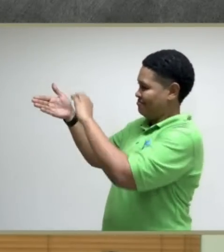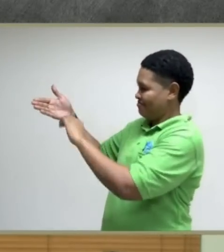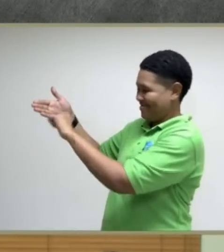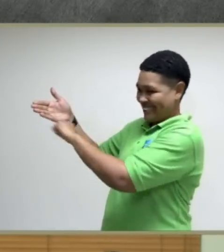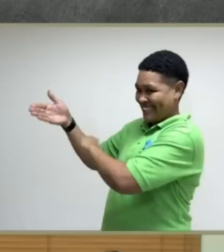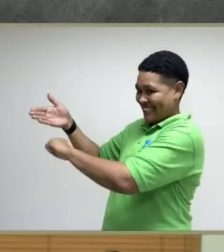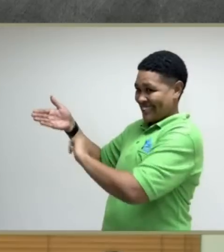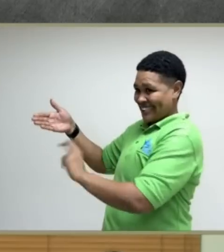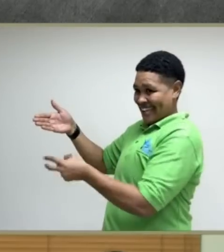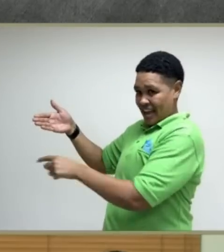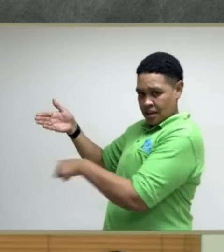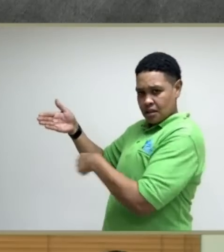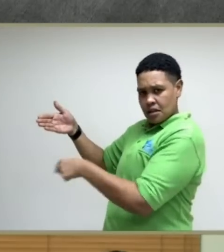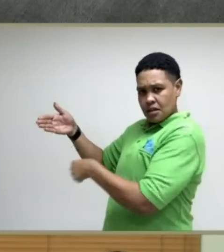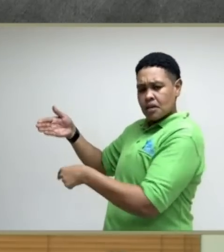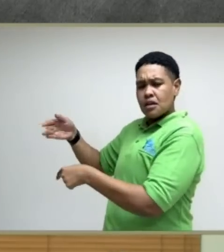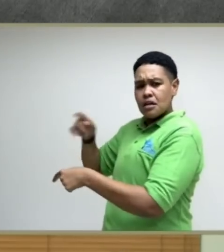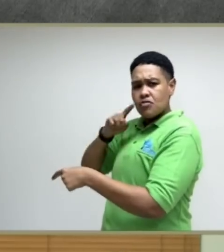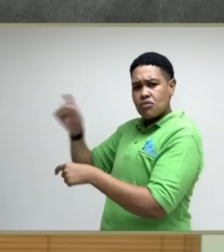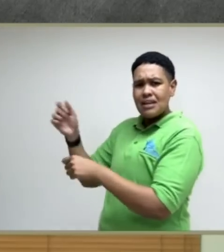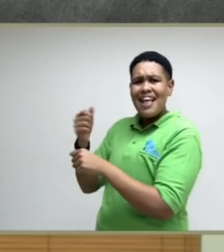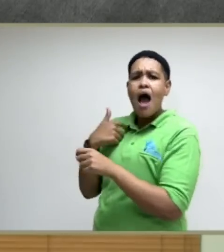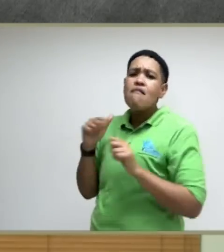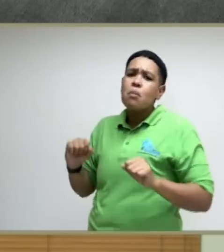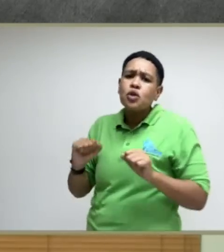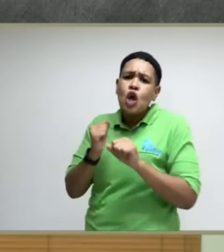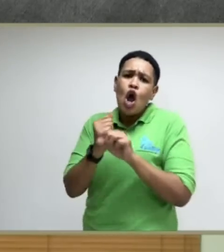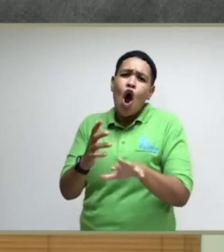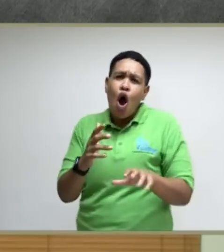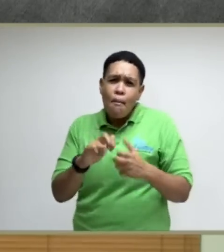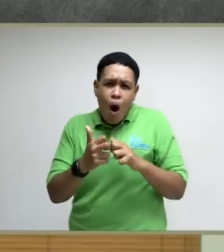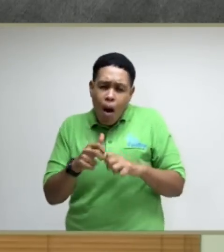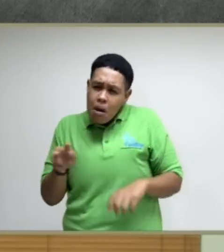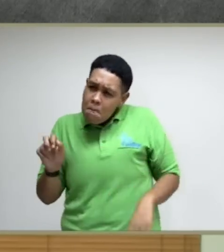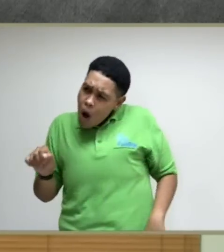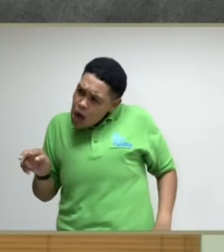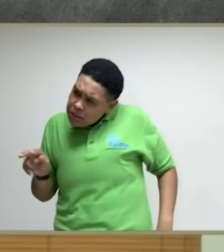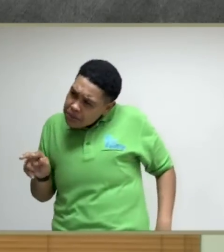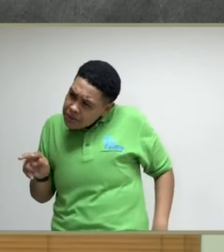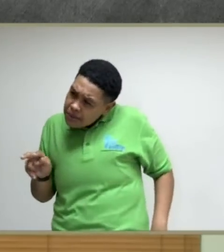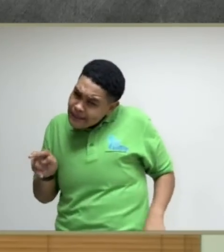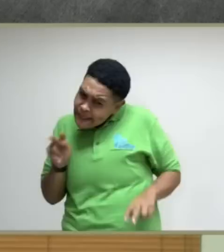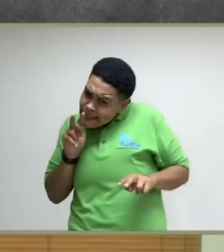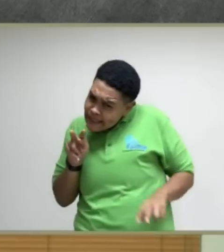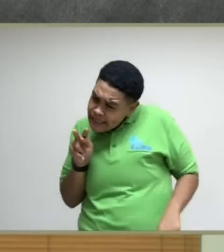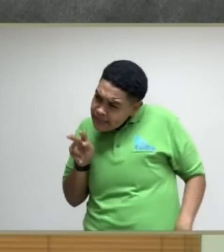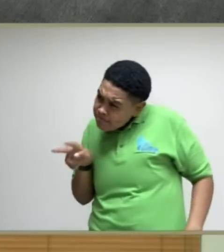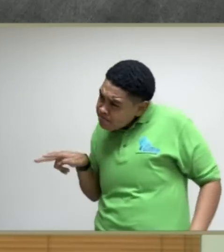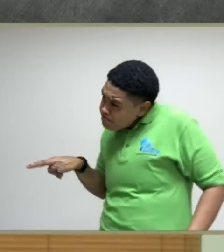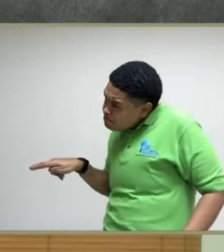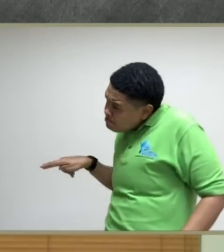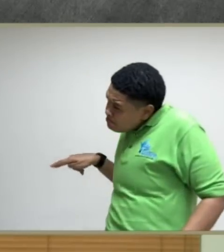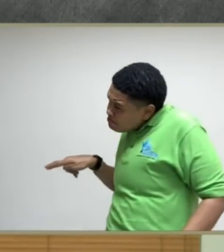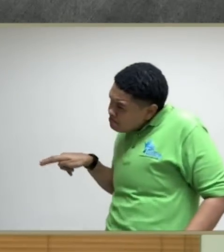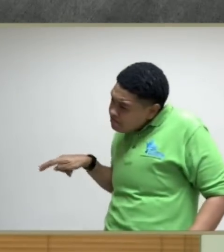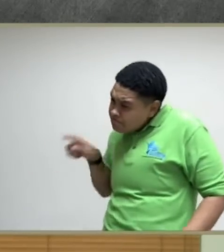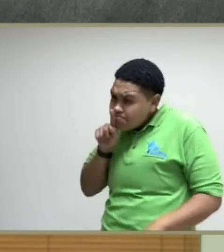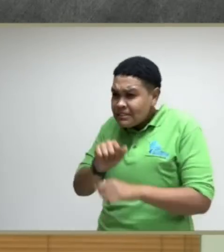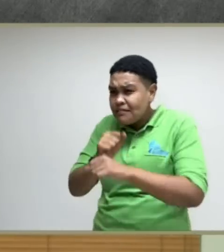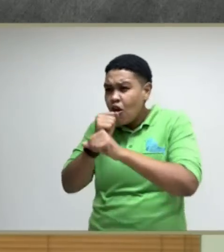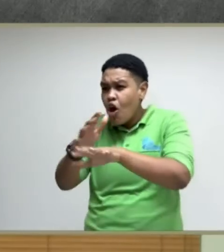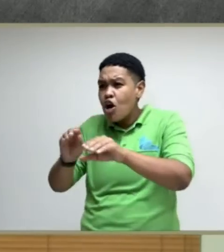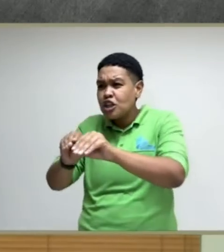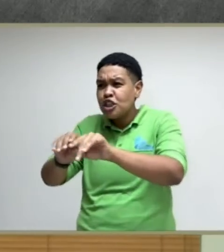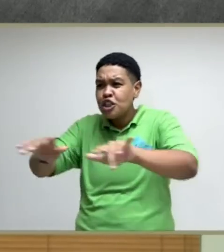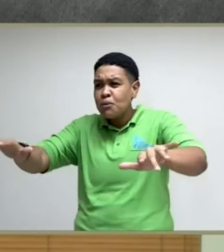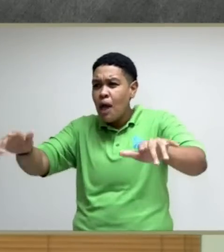cause problems and are being monitored very, very closely to see if it is that they are causing this widespread.